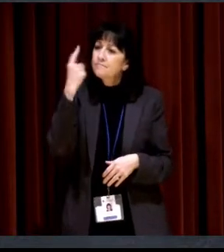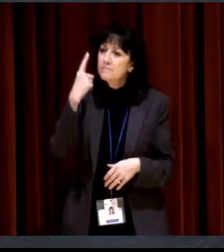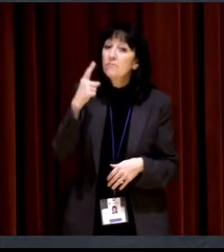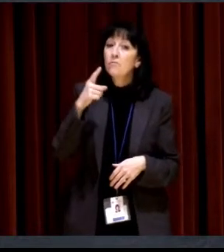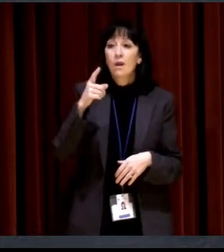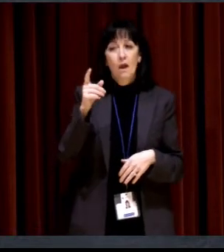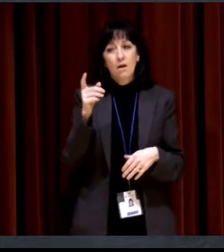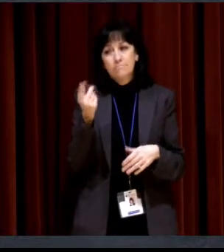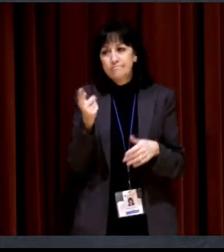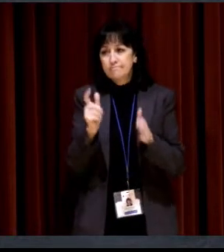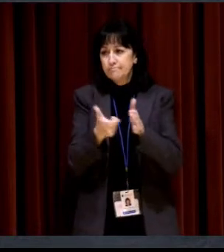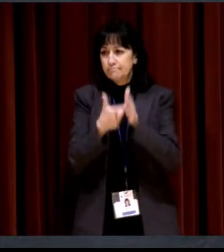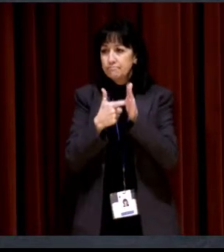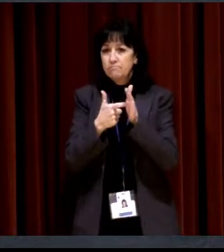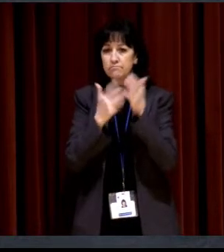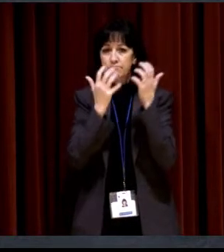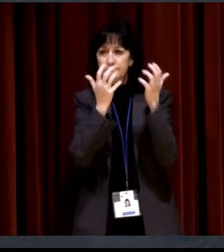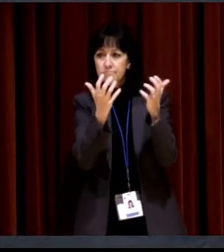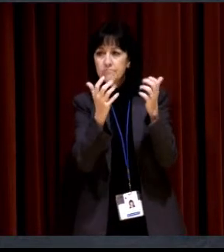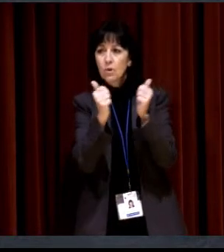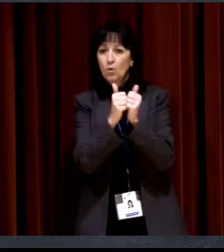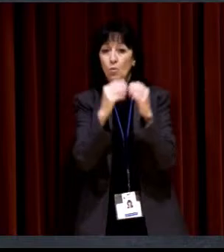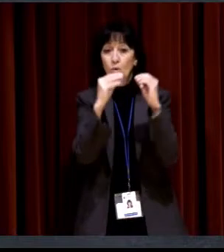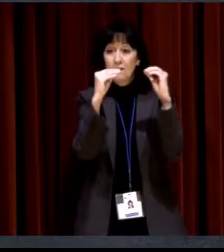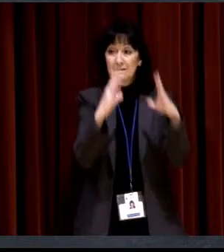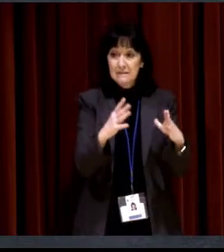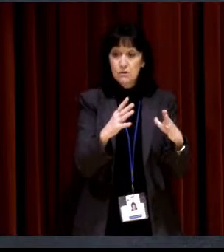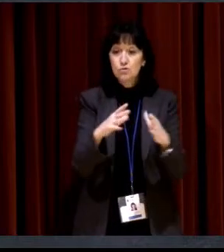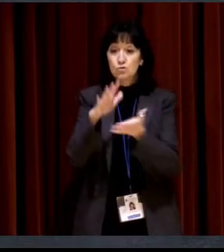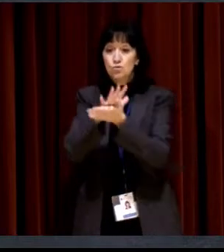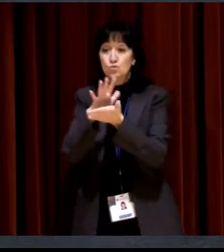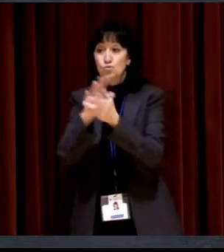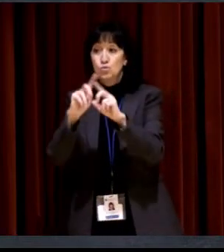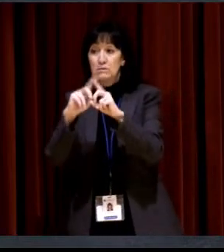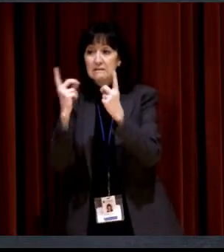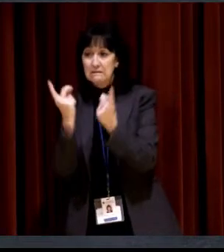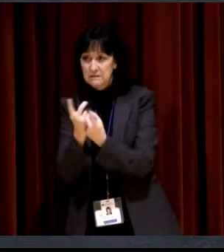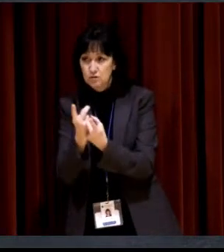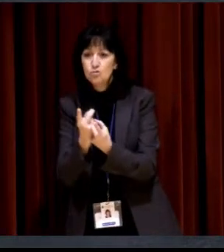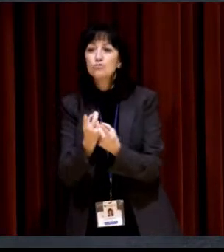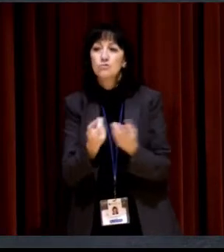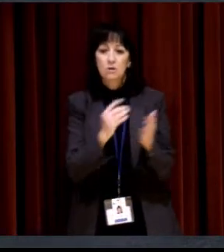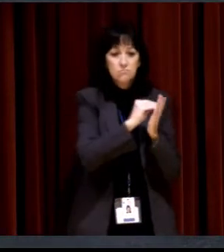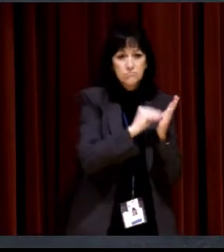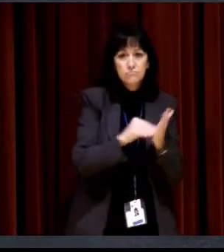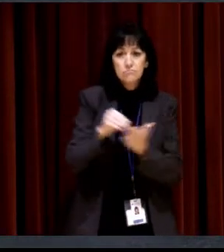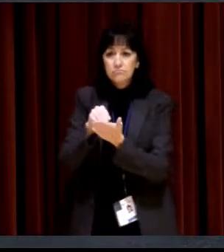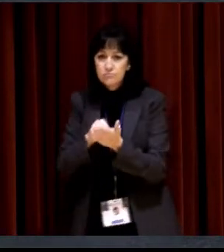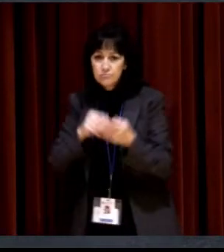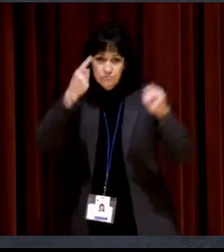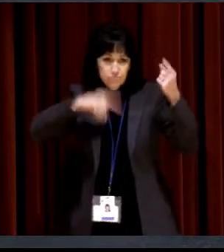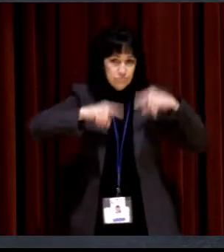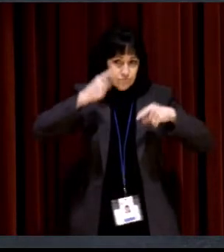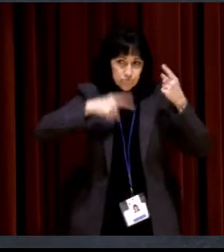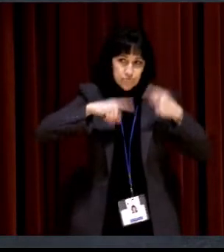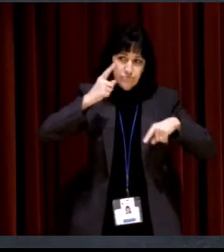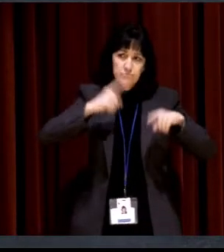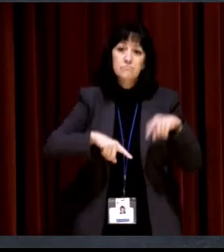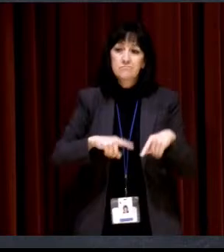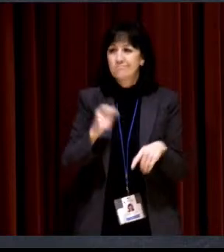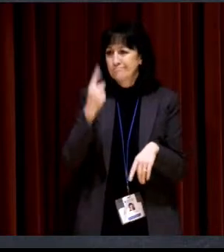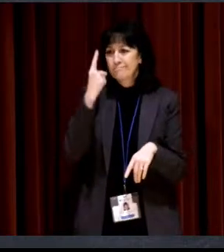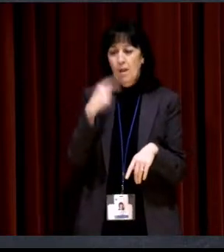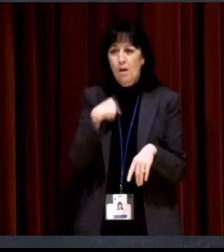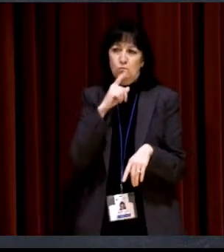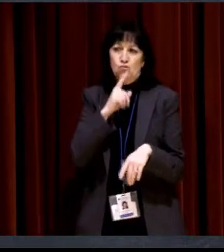so we're going to have to work with the individual districts to create those MOUs. We certainly think there will be some similarities, some things that are in common.